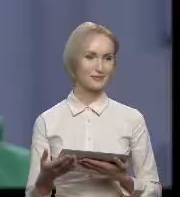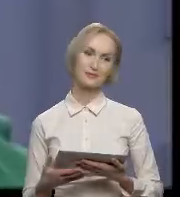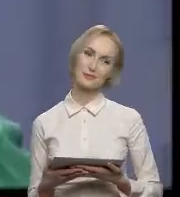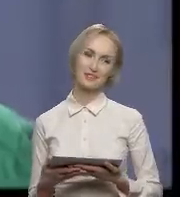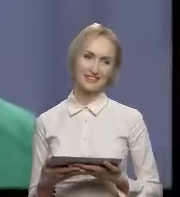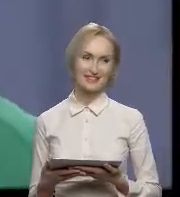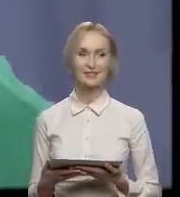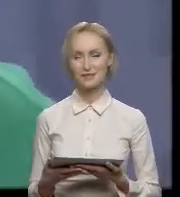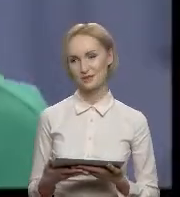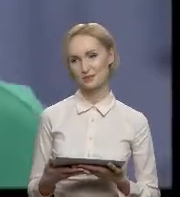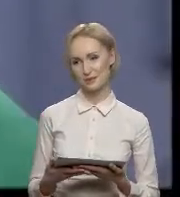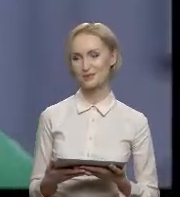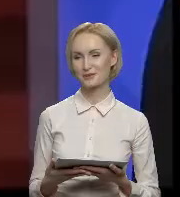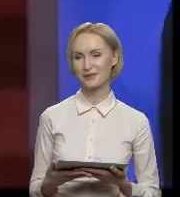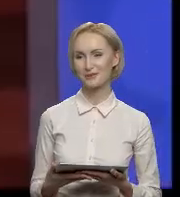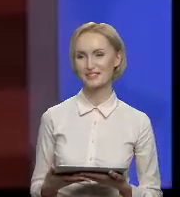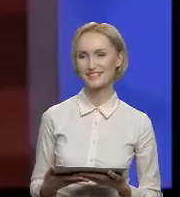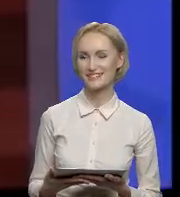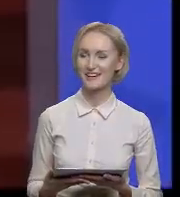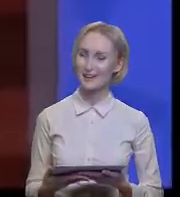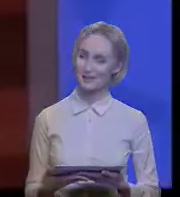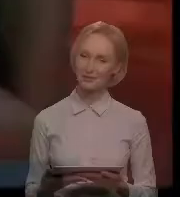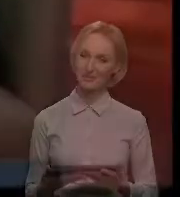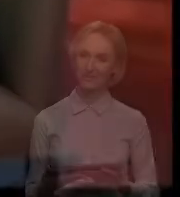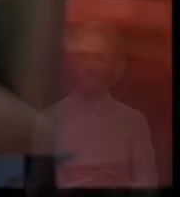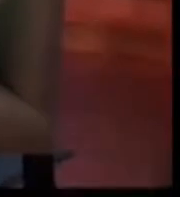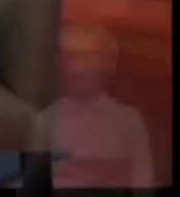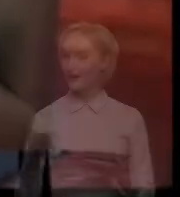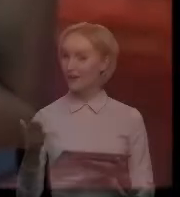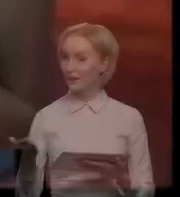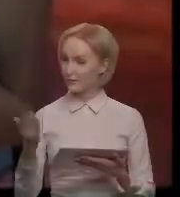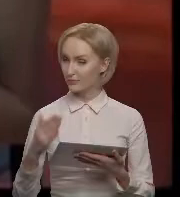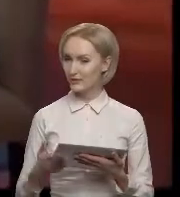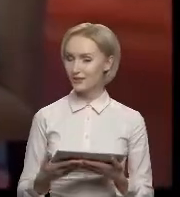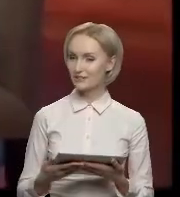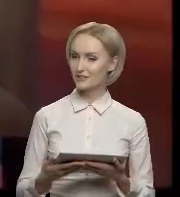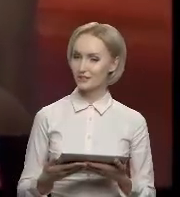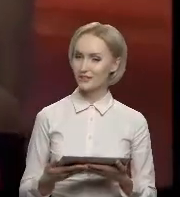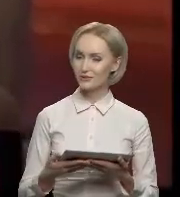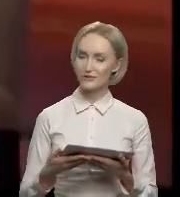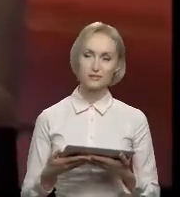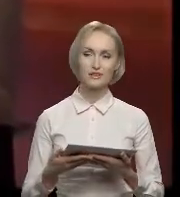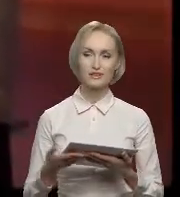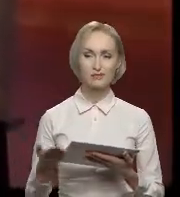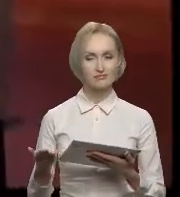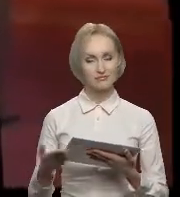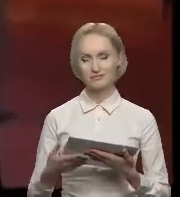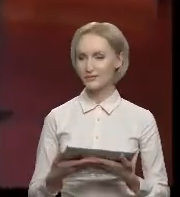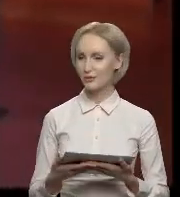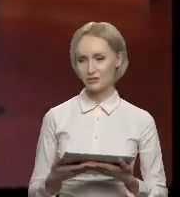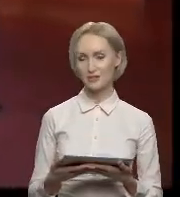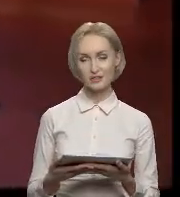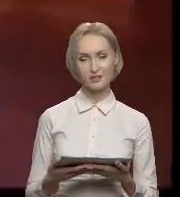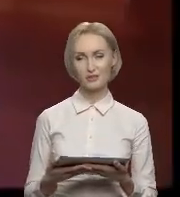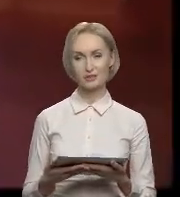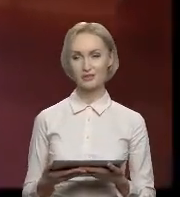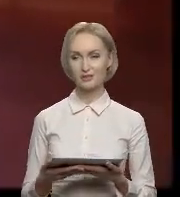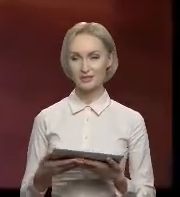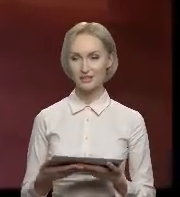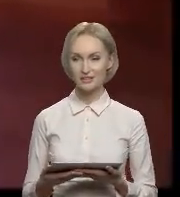the baby daddy? Yeah. Or the baby daddy needs to be here to be tested. We got more coming up. Heavy DNA. Stay right there.